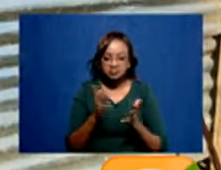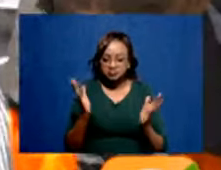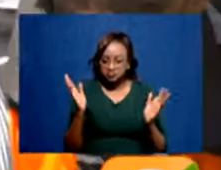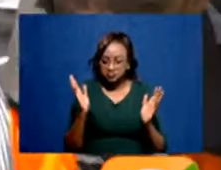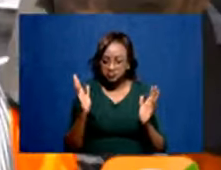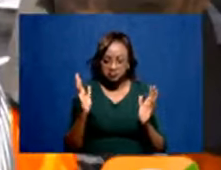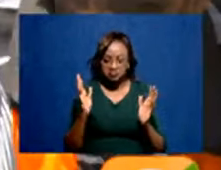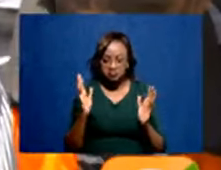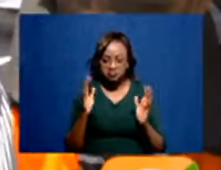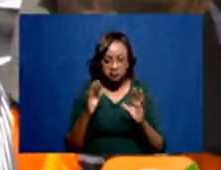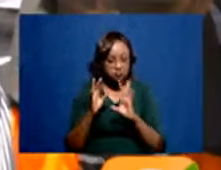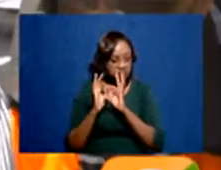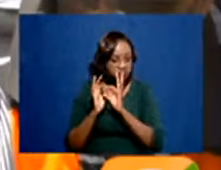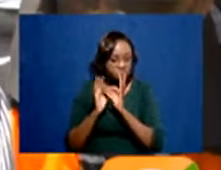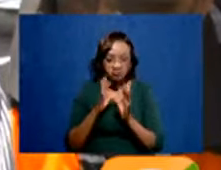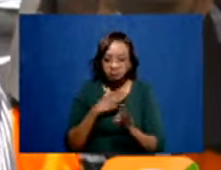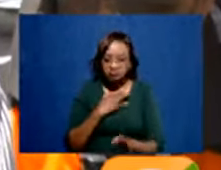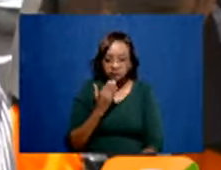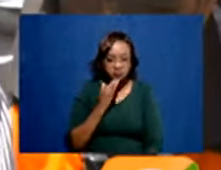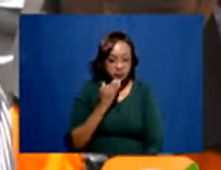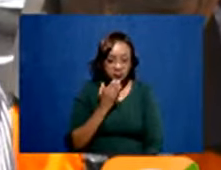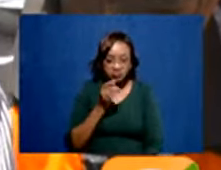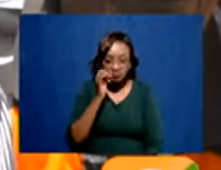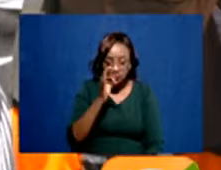bull. Katika mila ya Waluya,